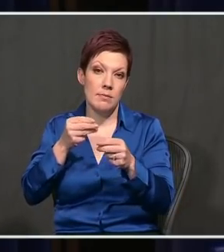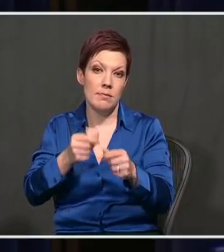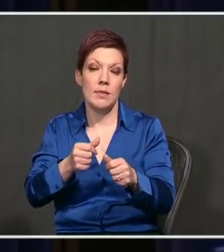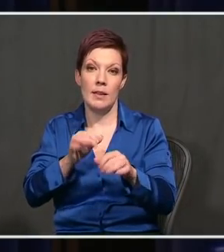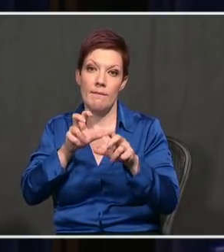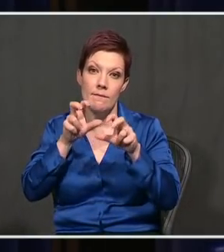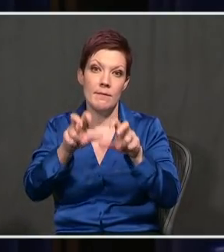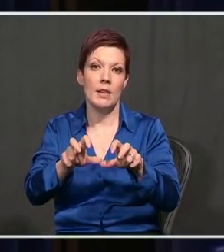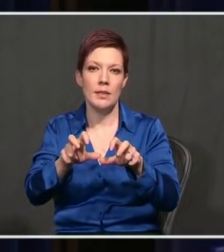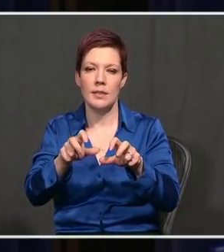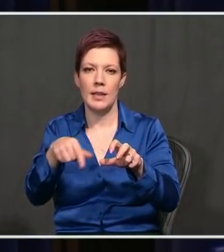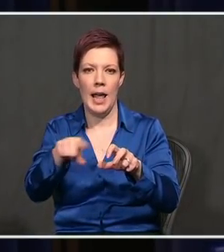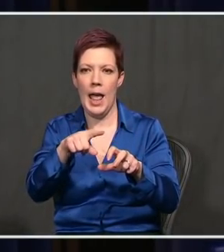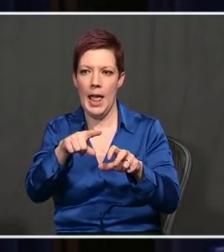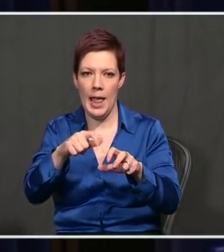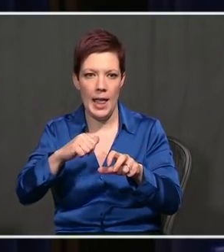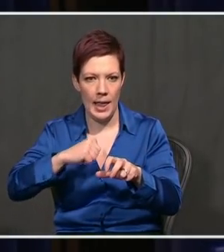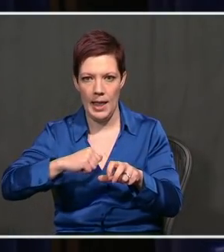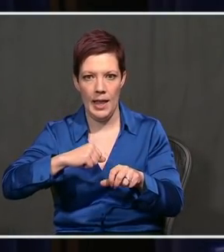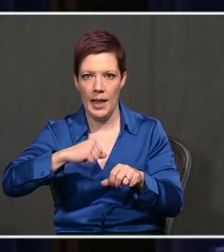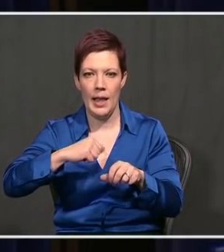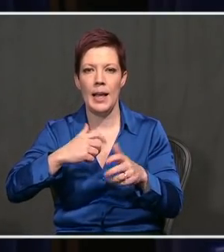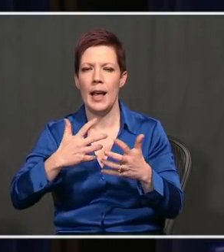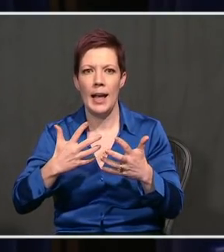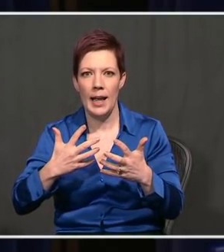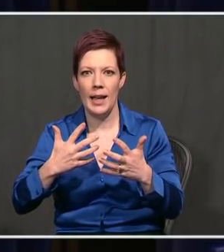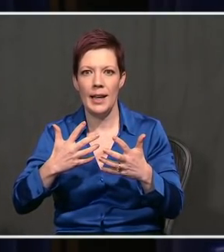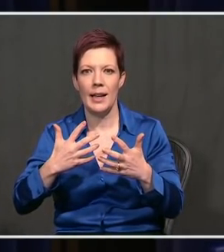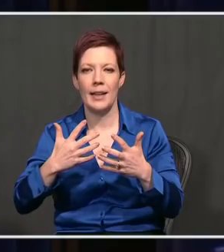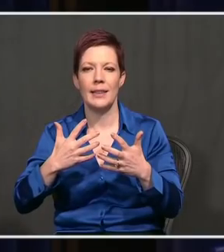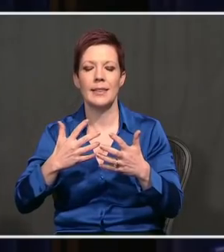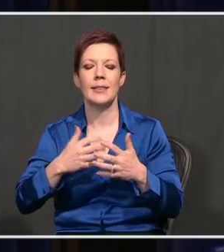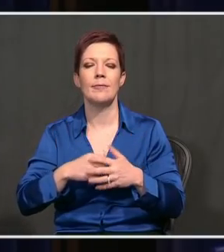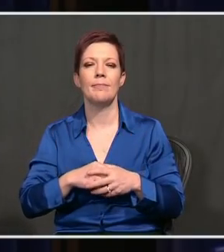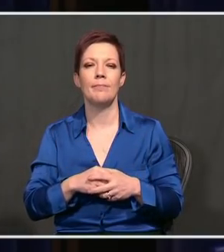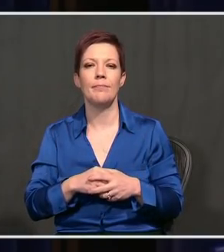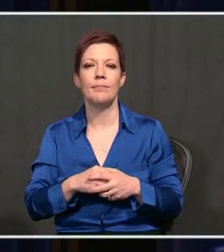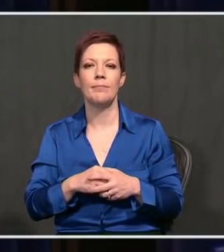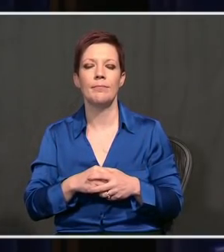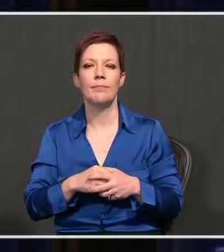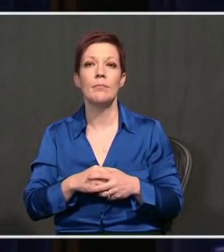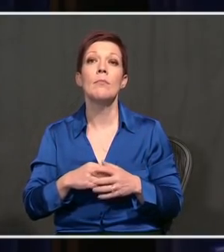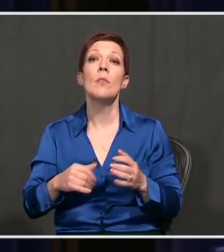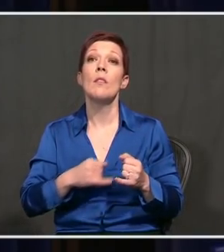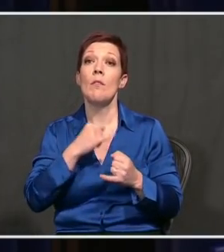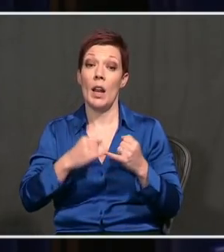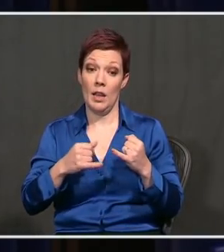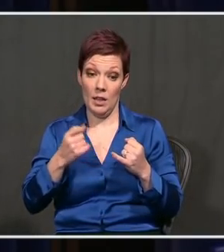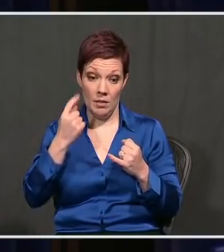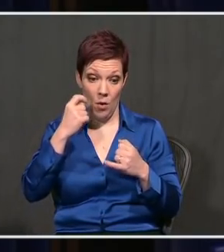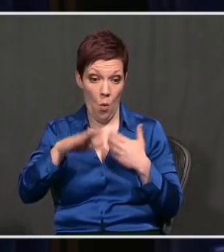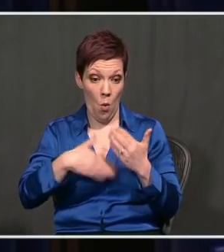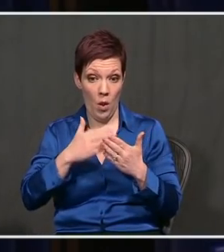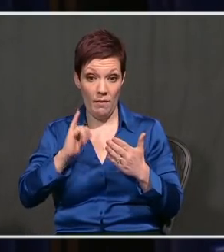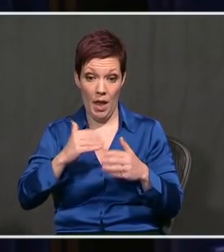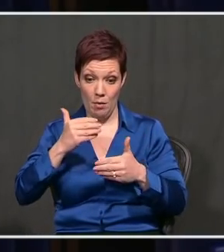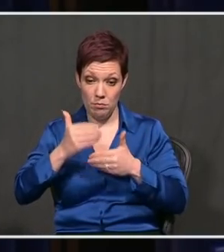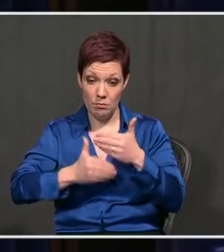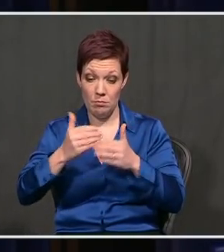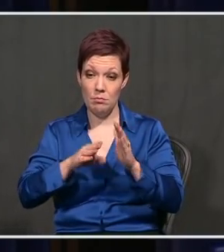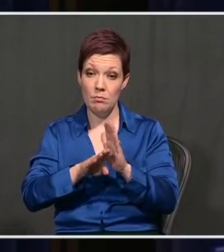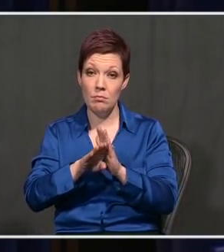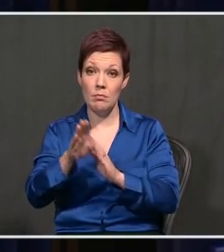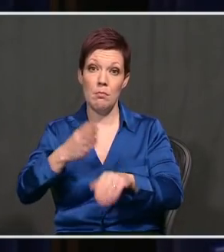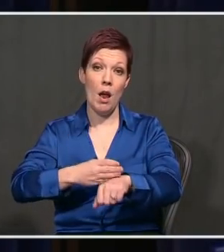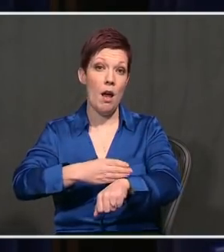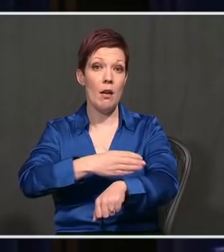Finally, while great progress has been made, as I said in the beginning, we still have a lot to do. We still have vaccines that are being